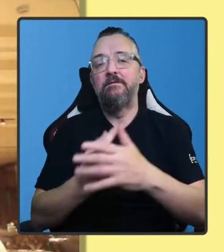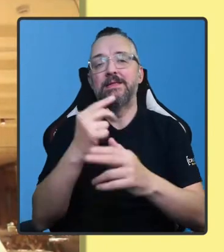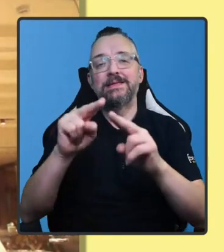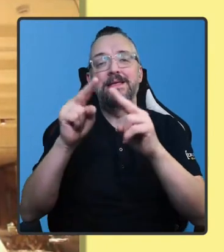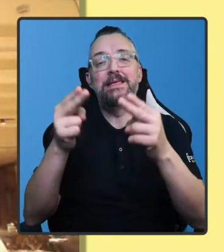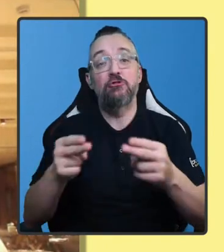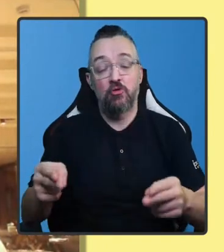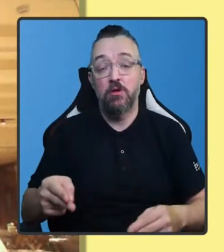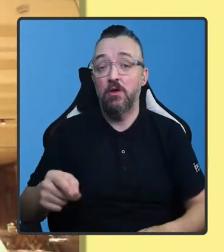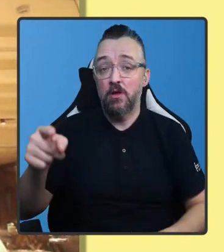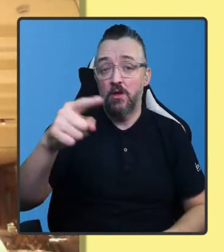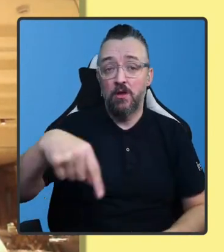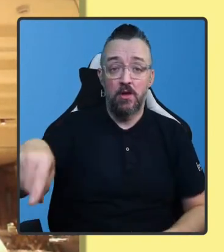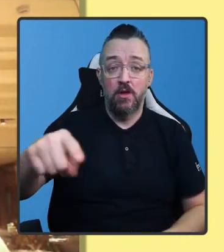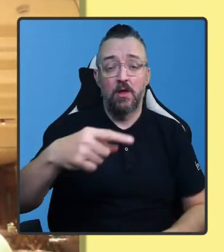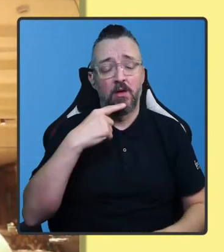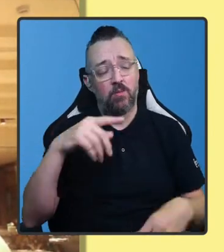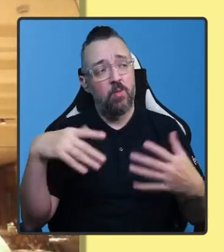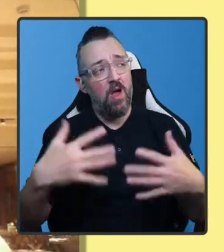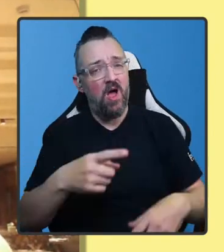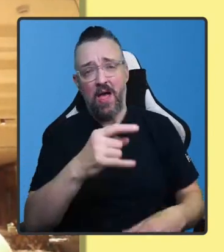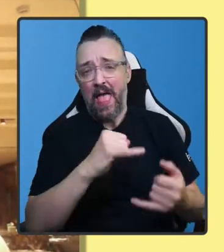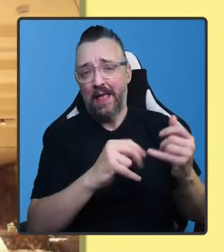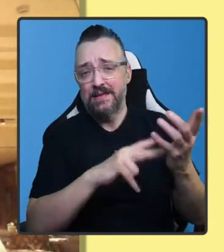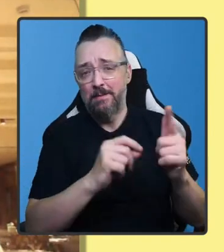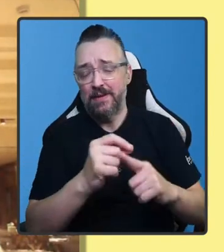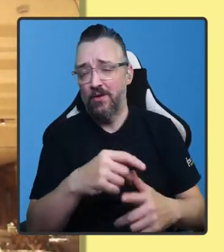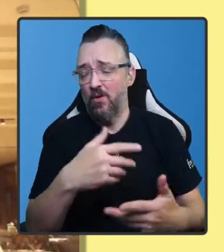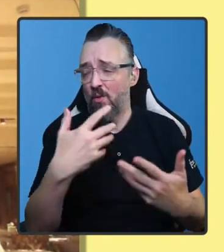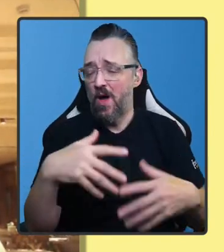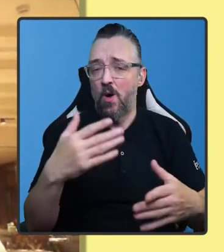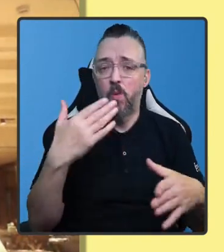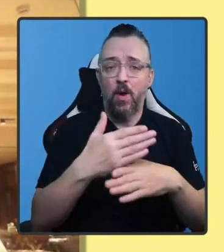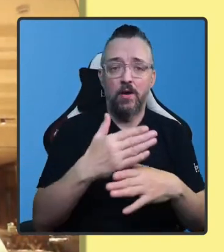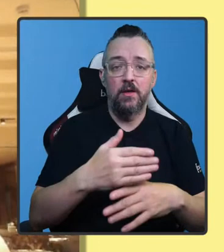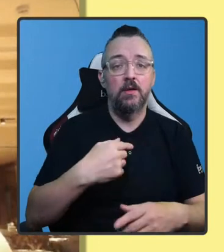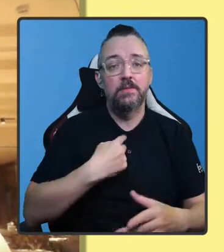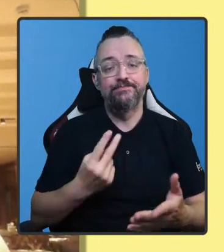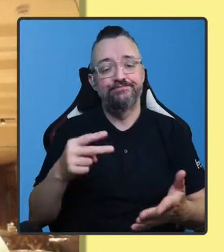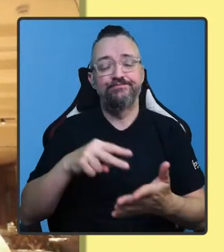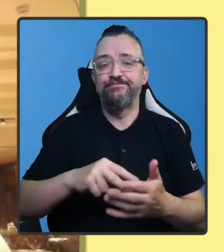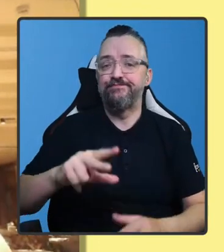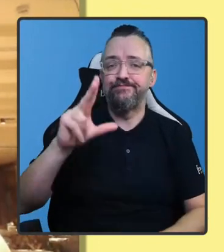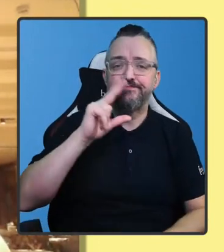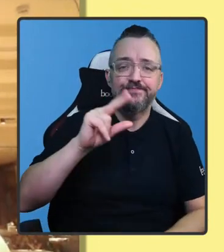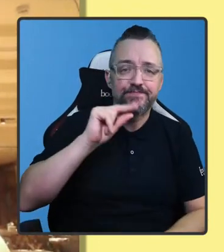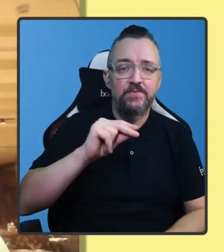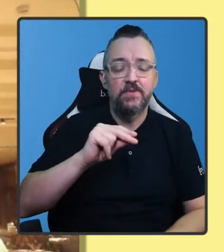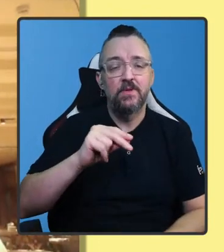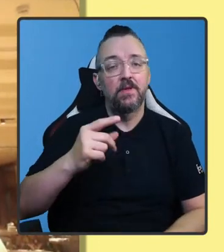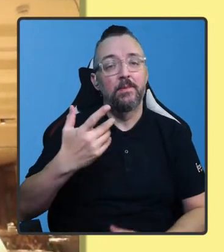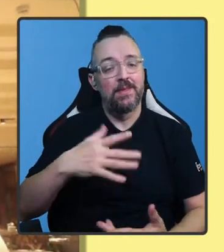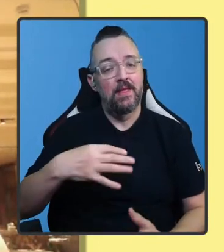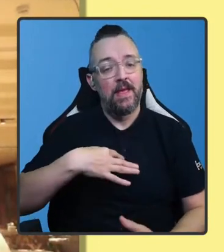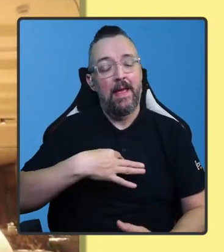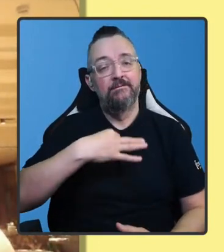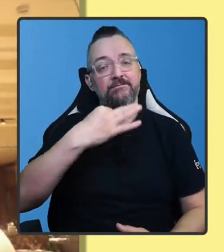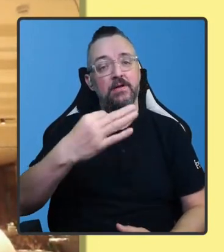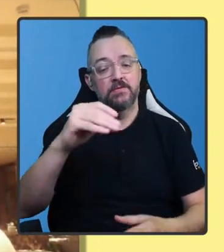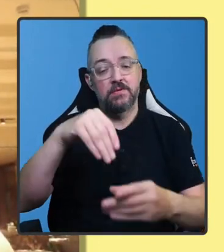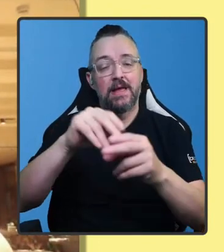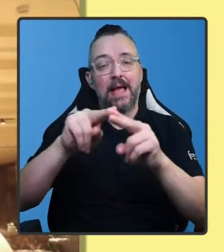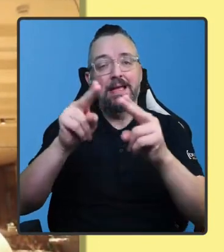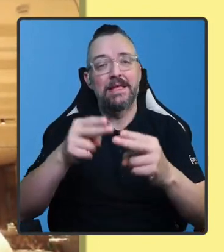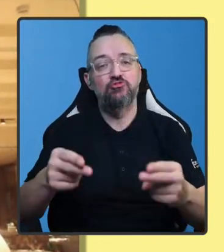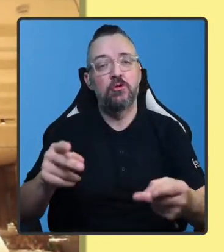amazed of the work the SNP are doing. Every time I have to speak or I'm invited to international meetings, it is an honor